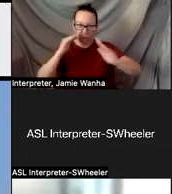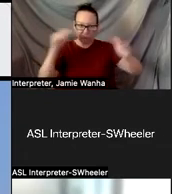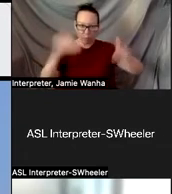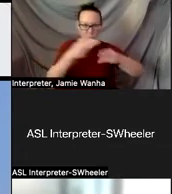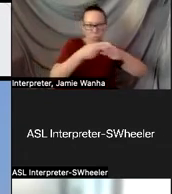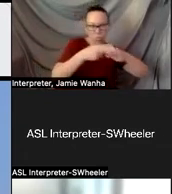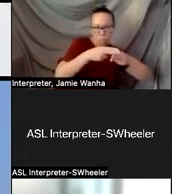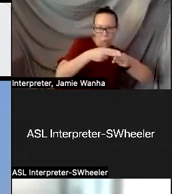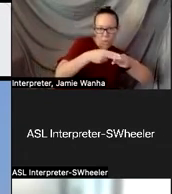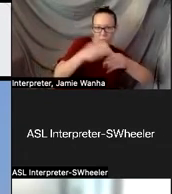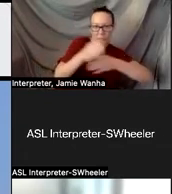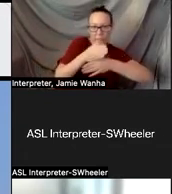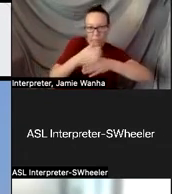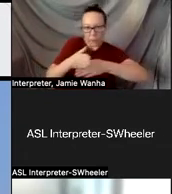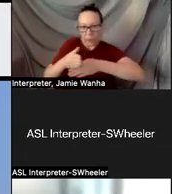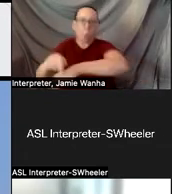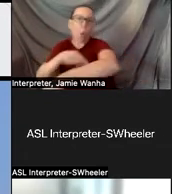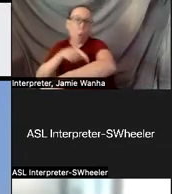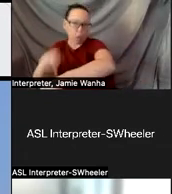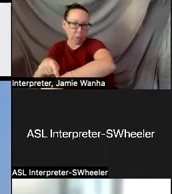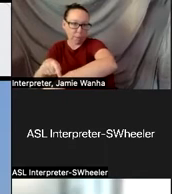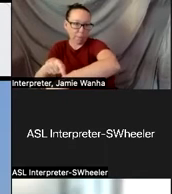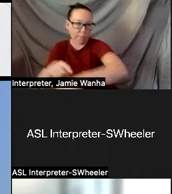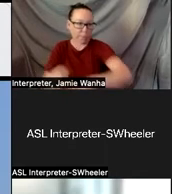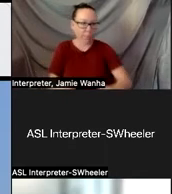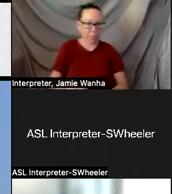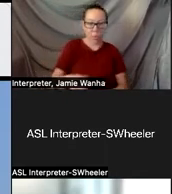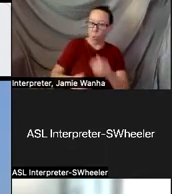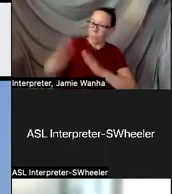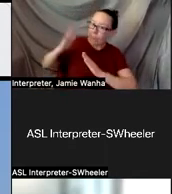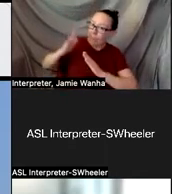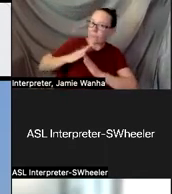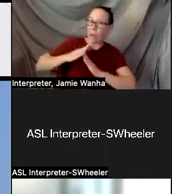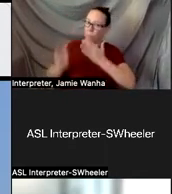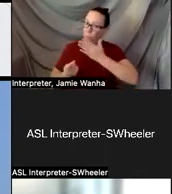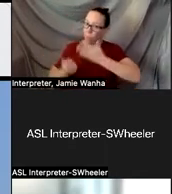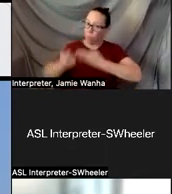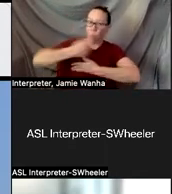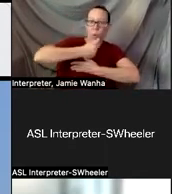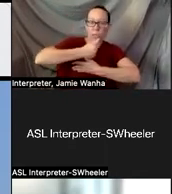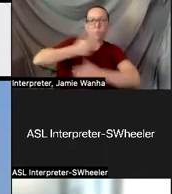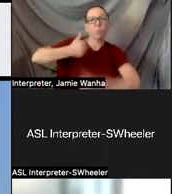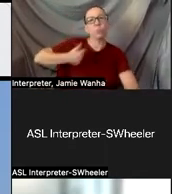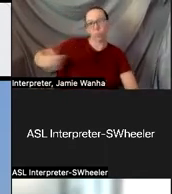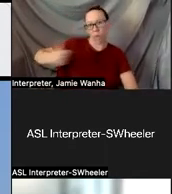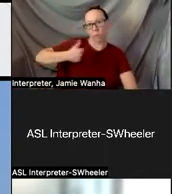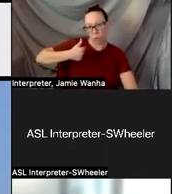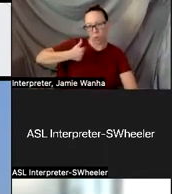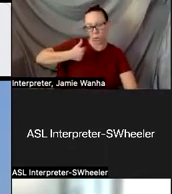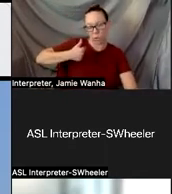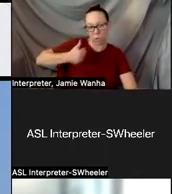term. First of all, the highest priorities in the short term will be transportation routes,